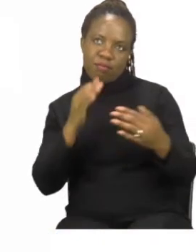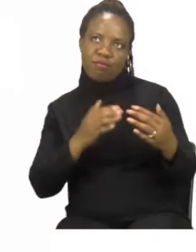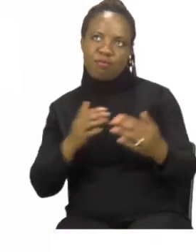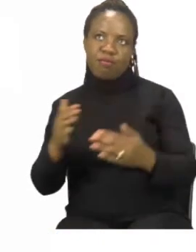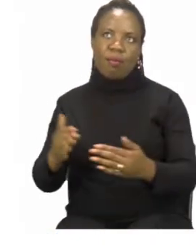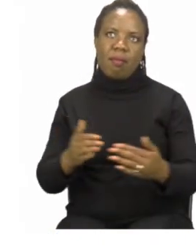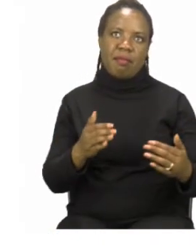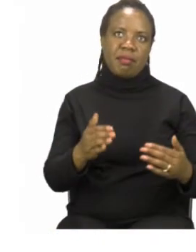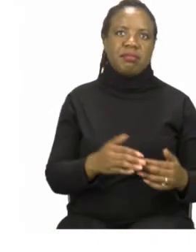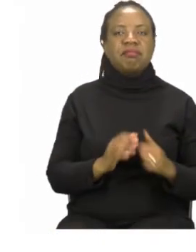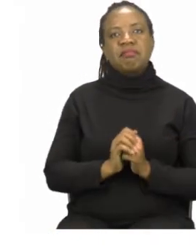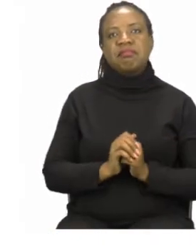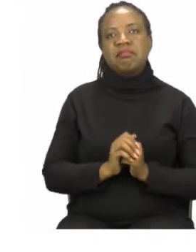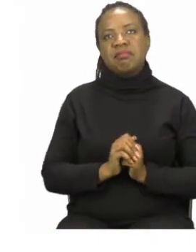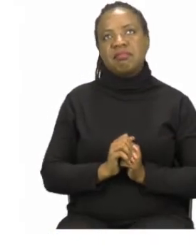and animal